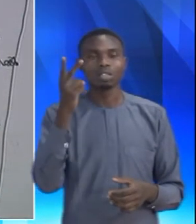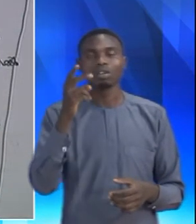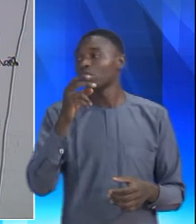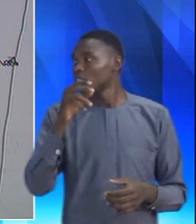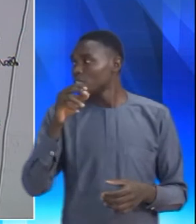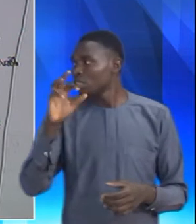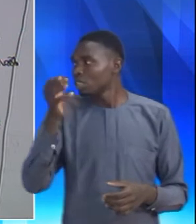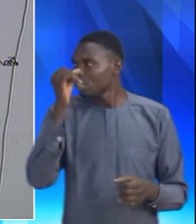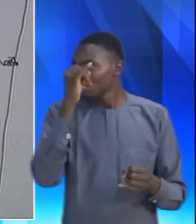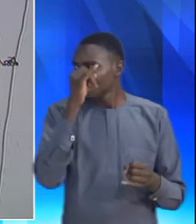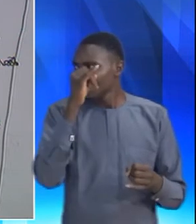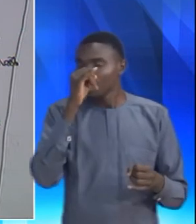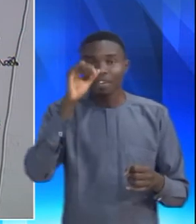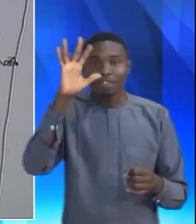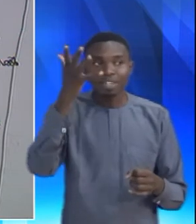Conclusion.